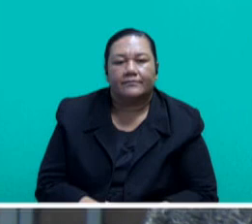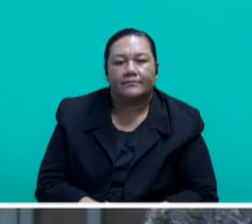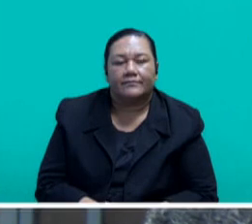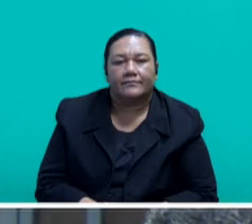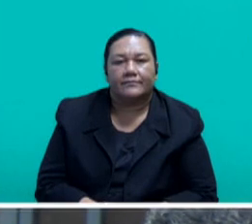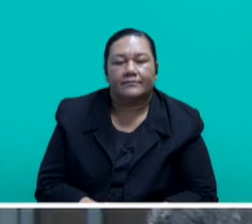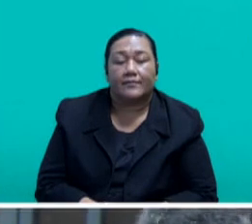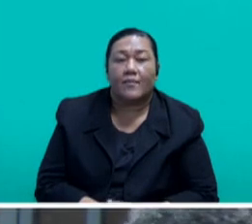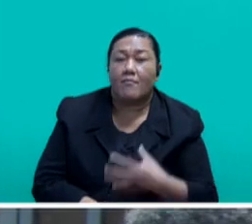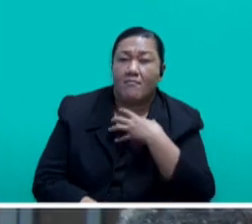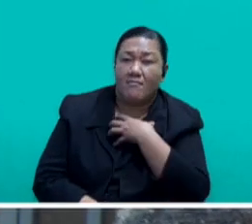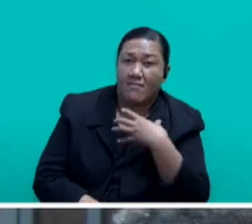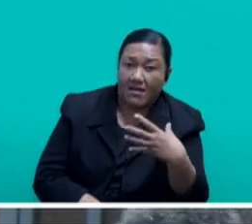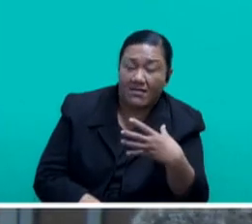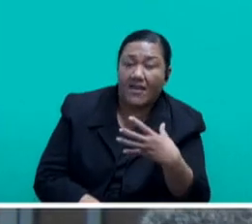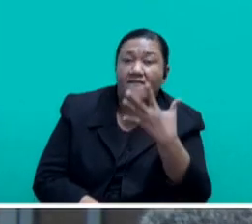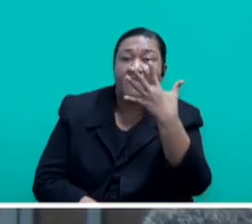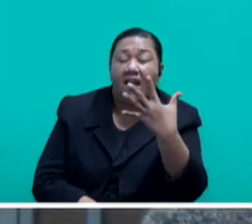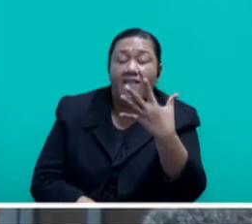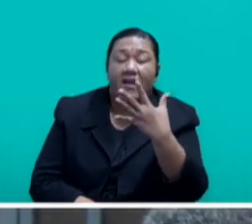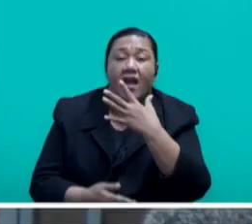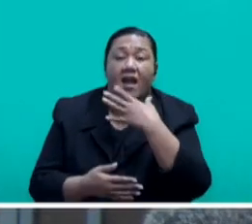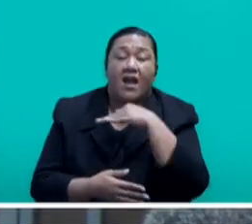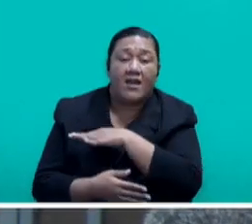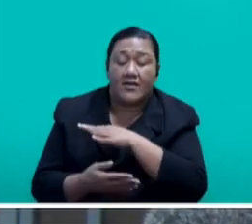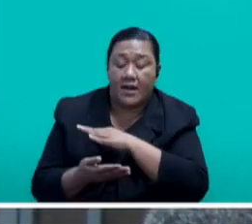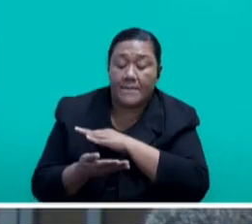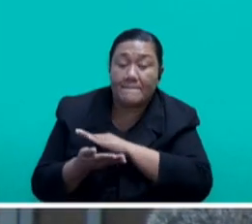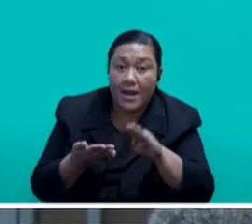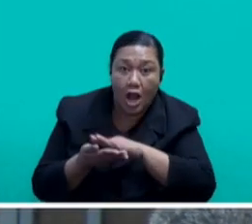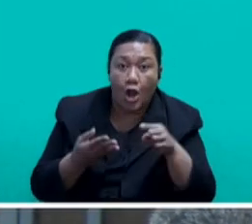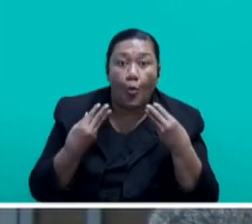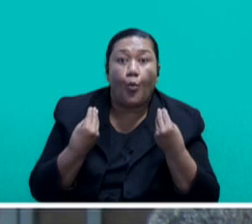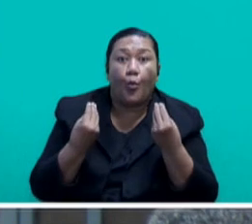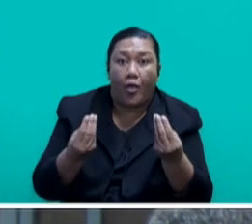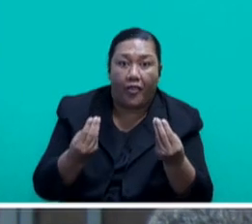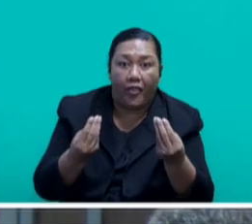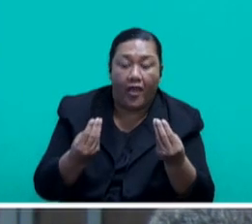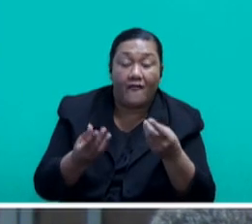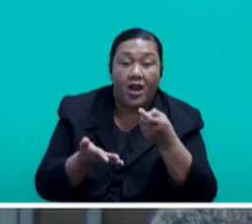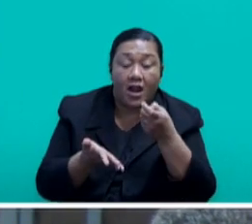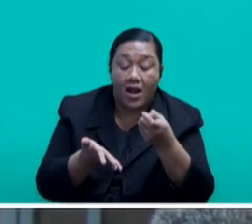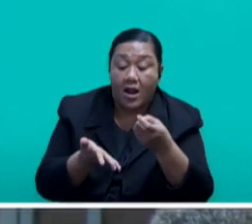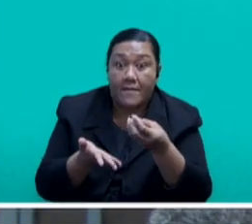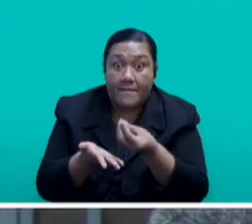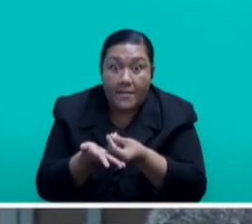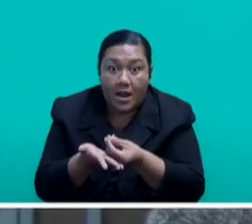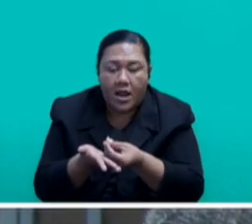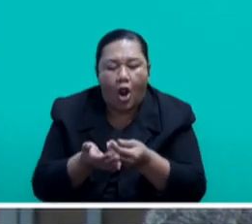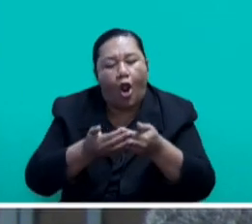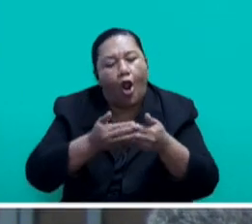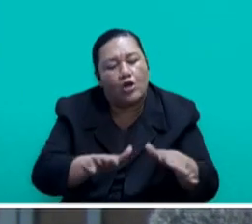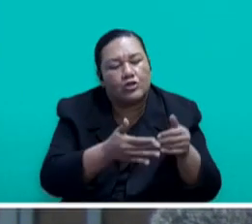More than 500 million worth of revenue are lost through selfish and arrogant policies